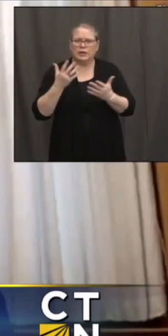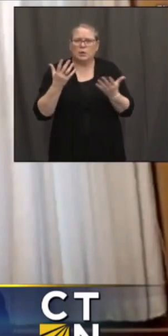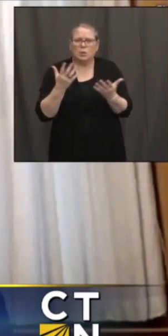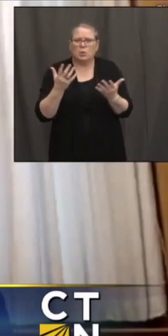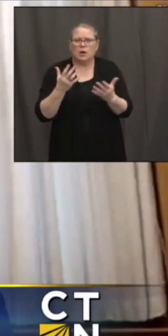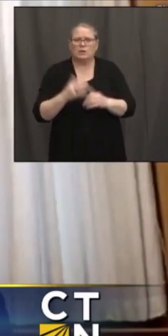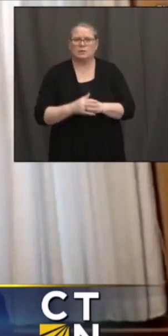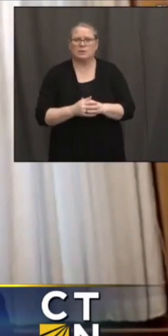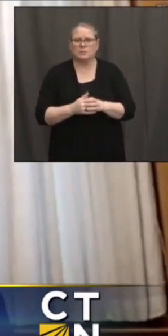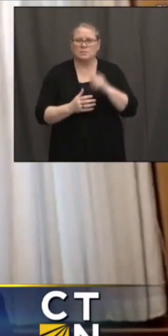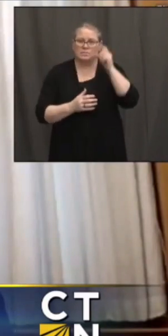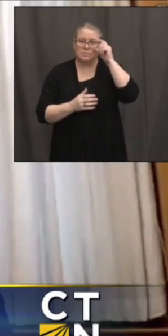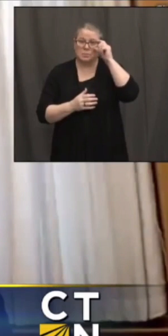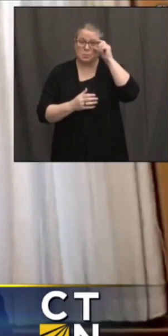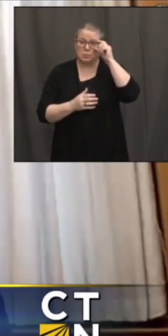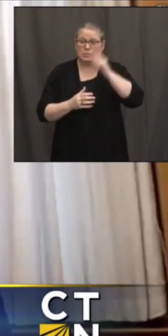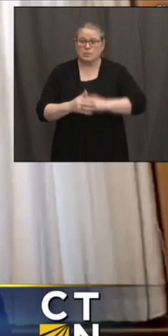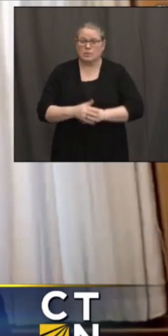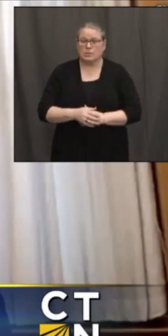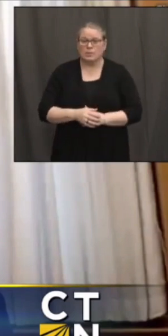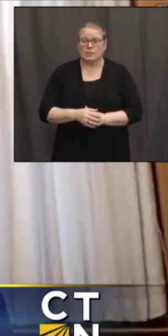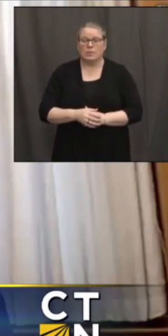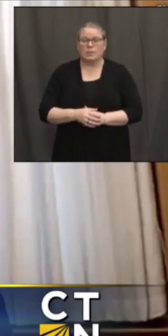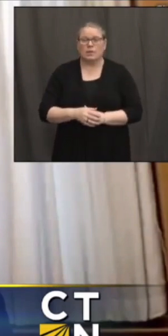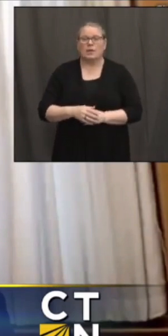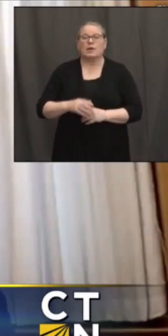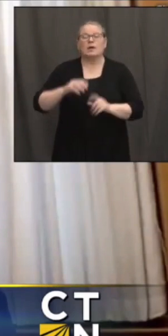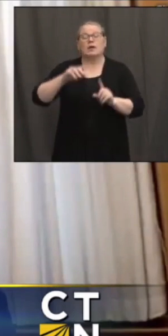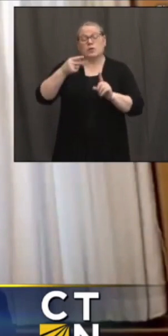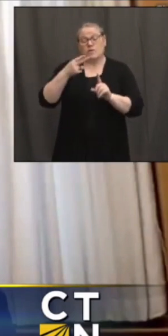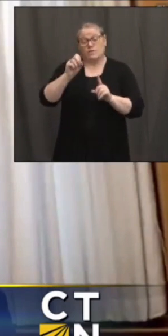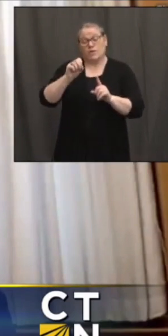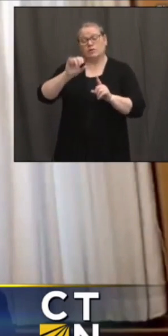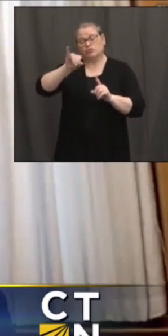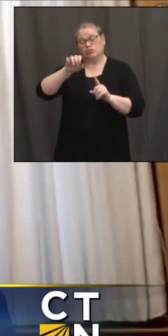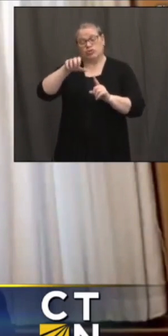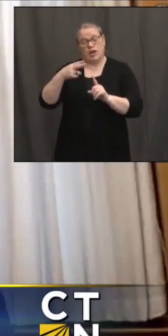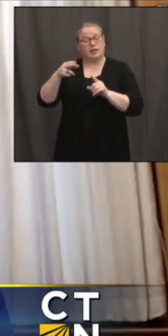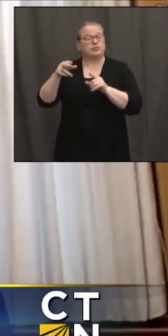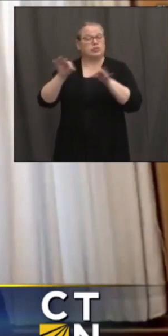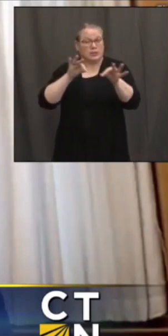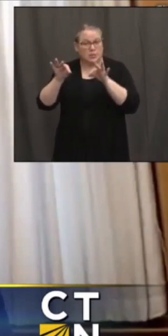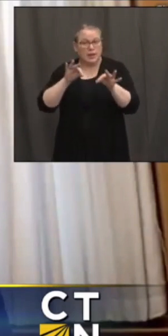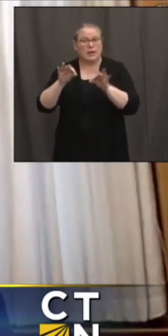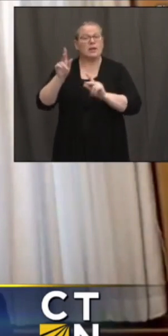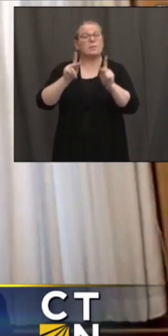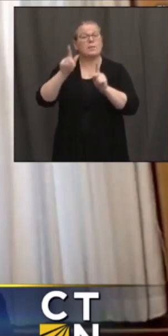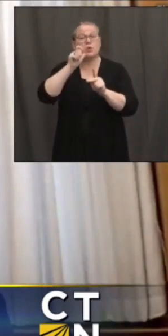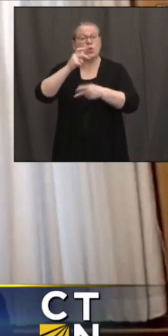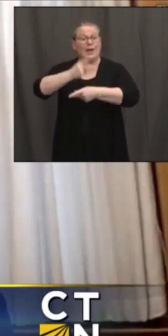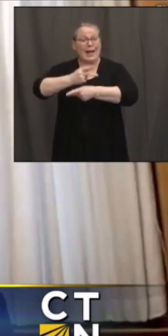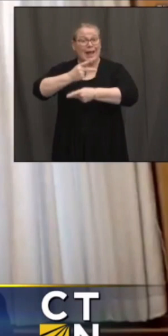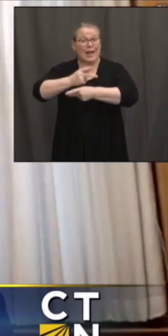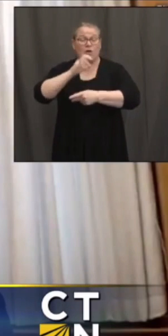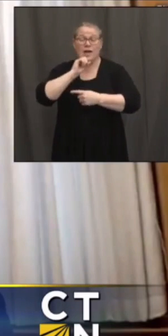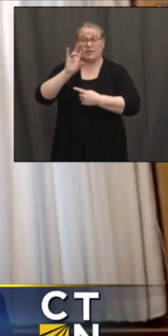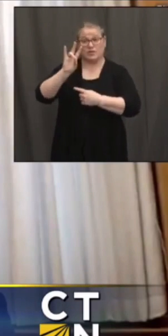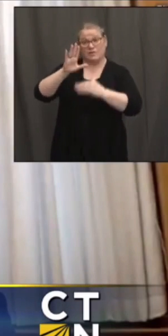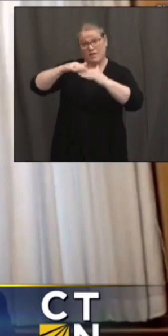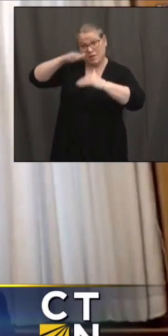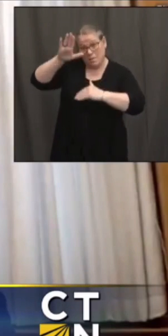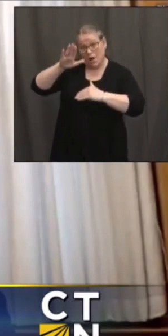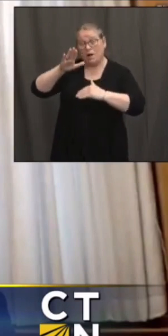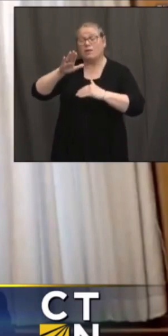prioritize uncompensated caregivers in phase 1B. Obviously, the people that they're caring for, if they're 75 and